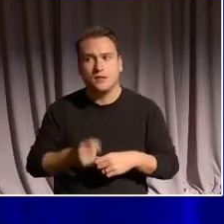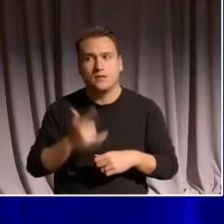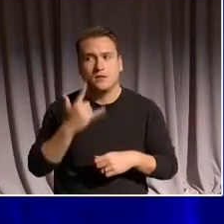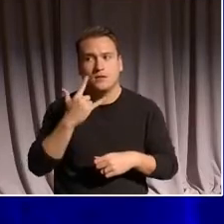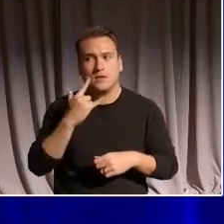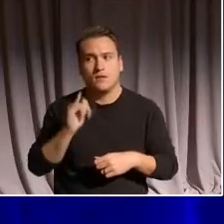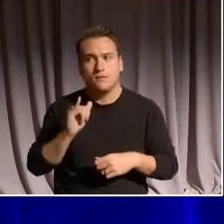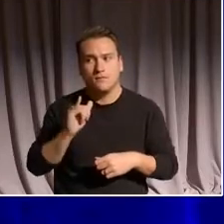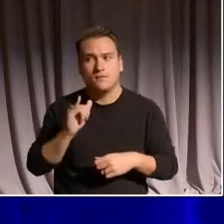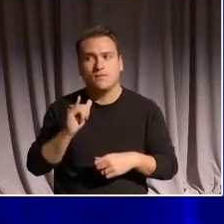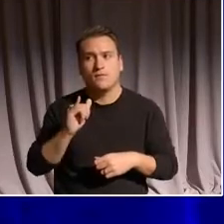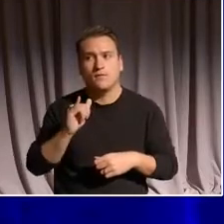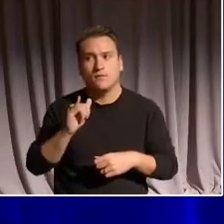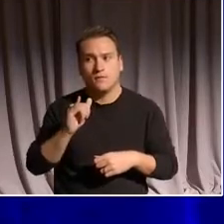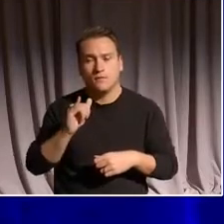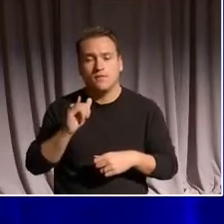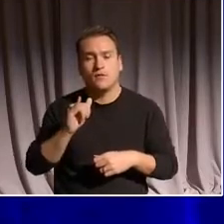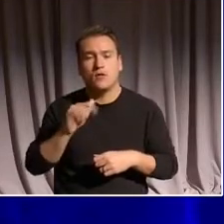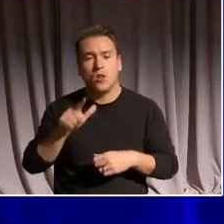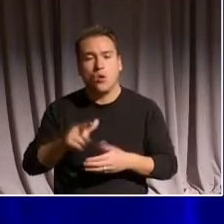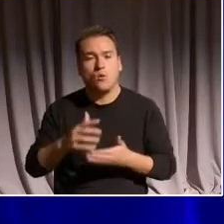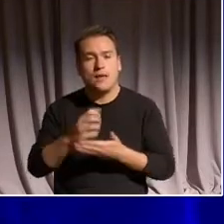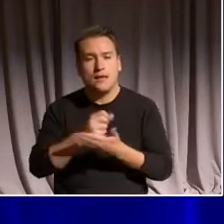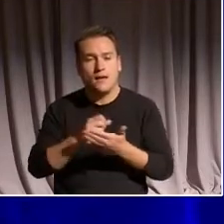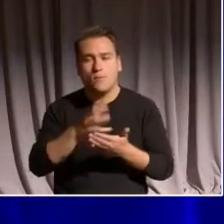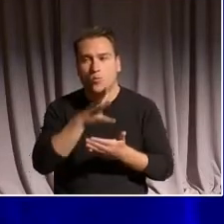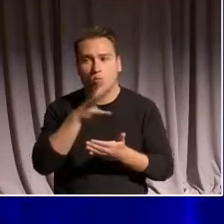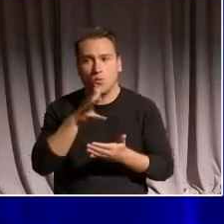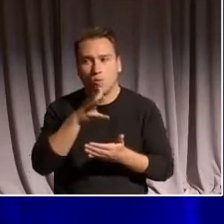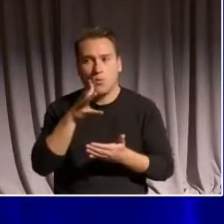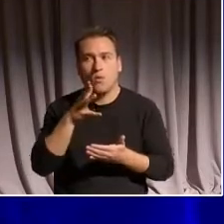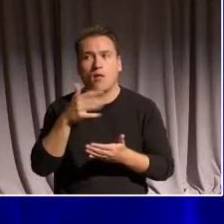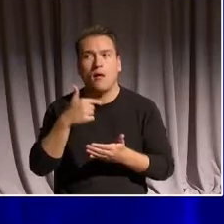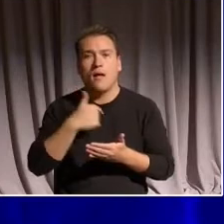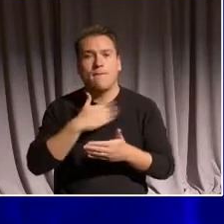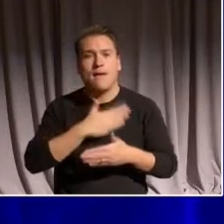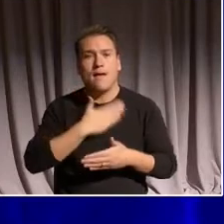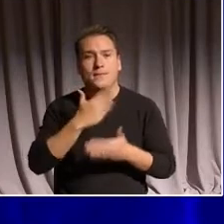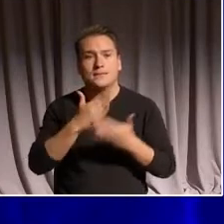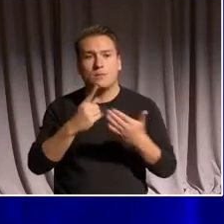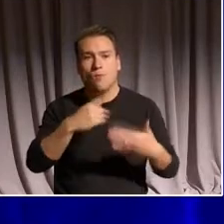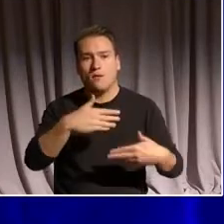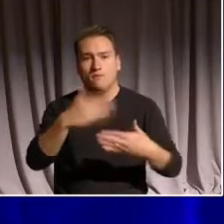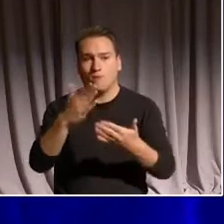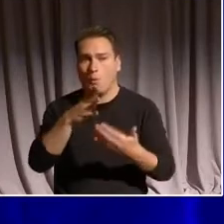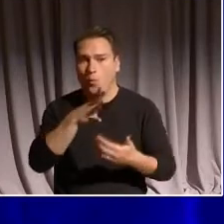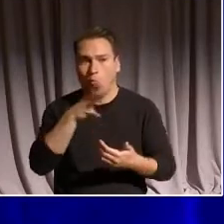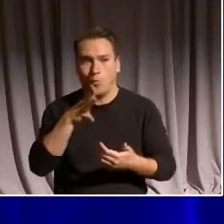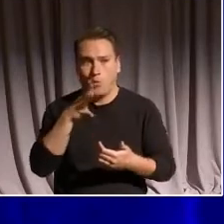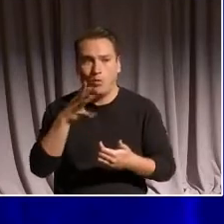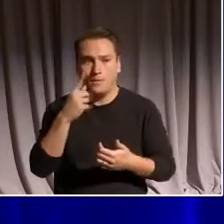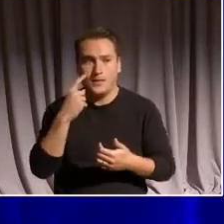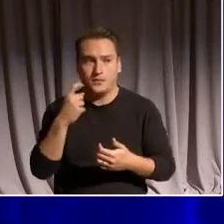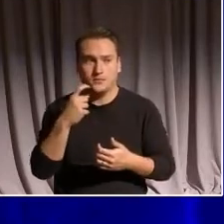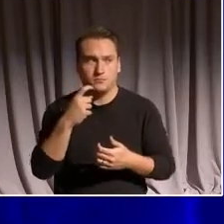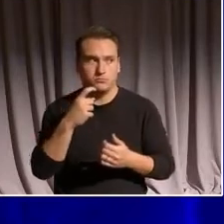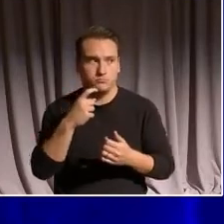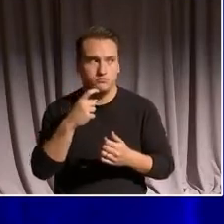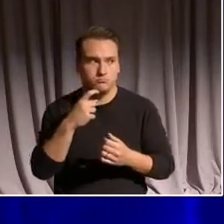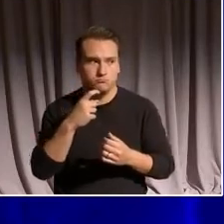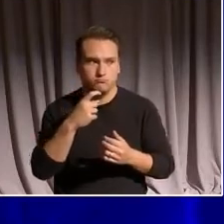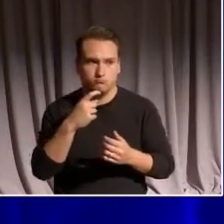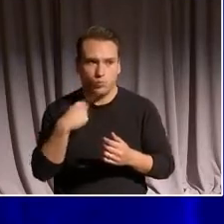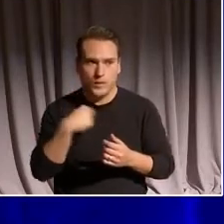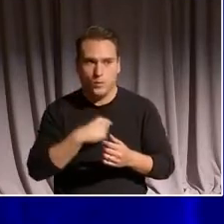low income, and very rural. And I'm glad somebody else brought that up because we were kind of missed.